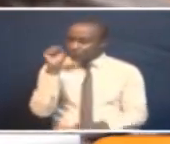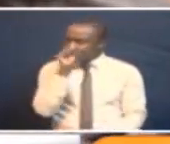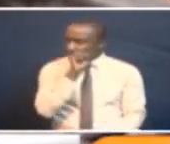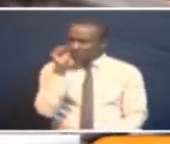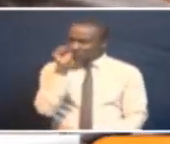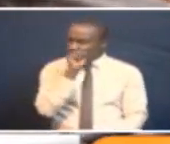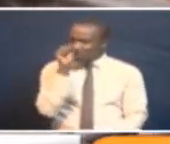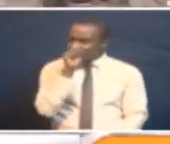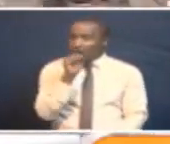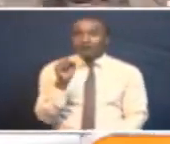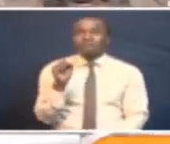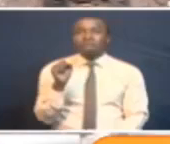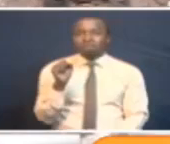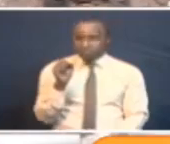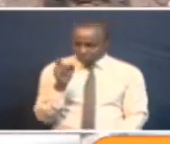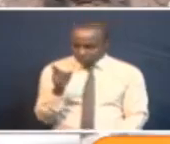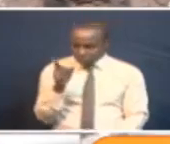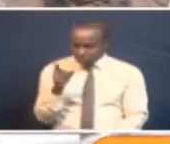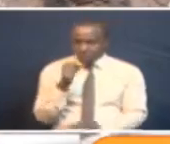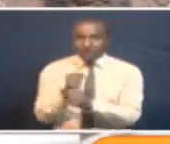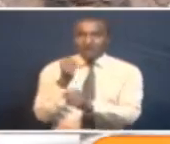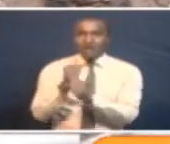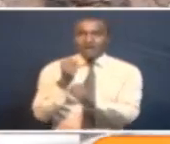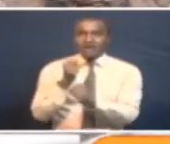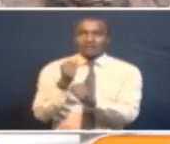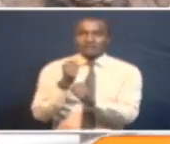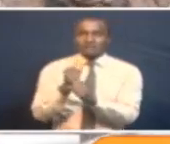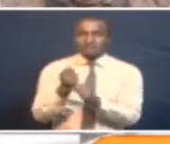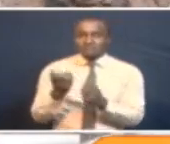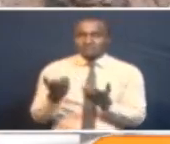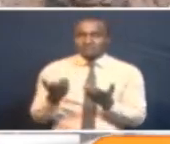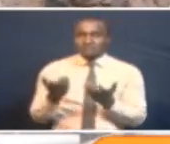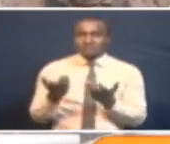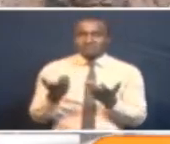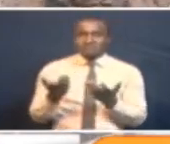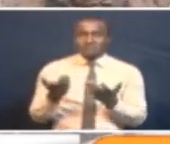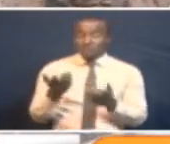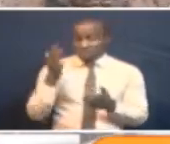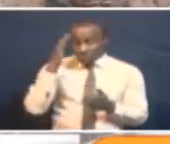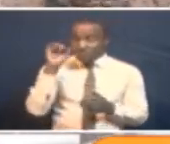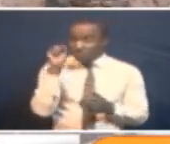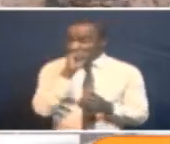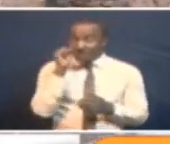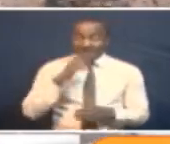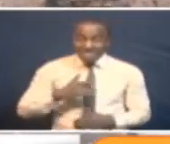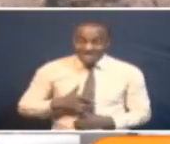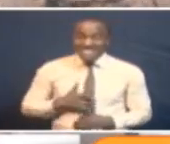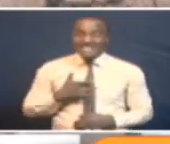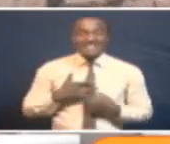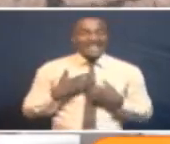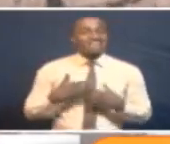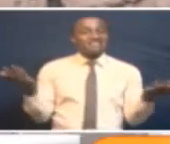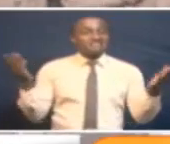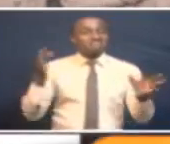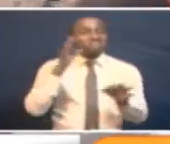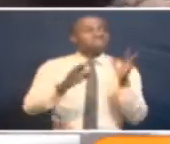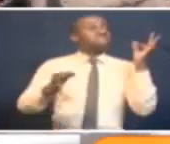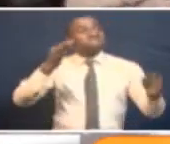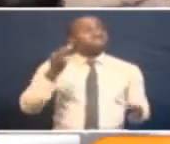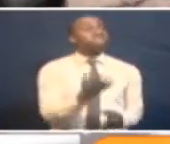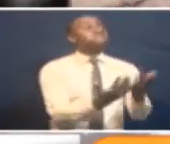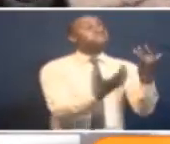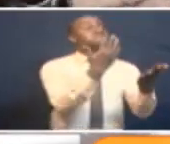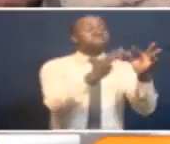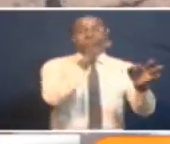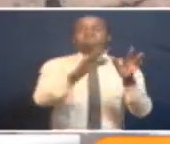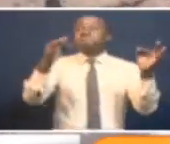the dirty work. Manake unajua shokora hakuna kitu yake, hana feeling, unajua hawana feeling ya binadamu. Na yeye anatafuta kichenye